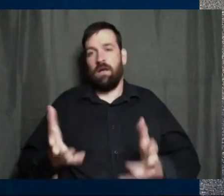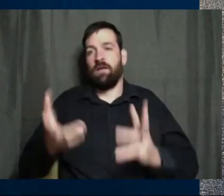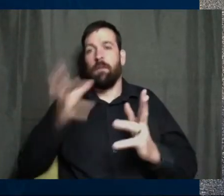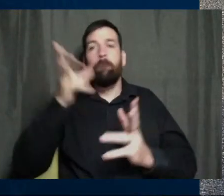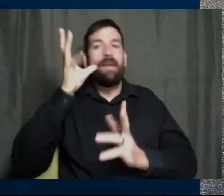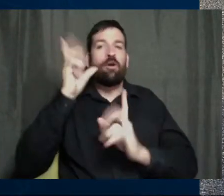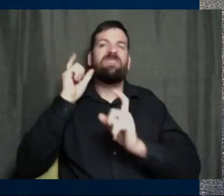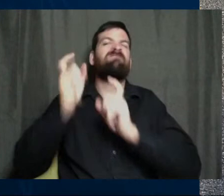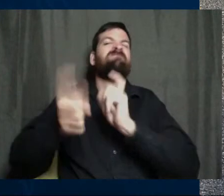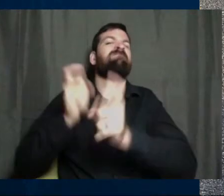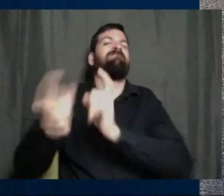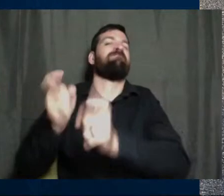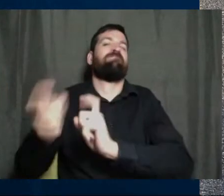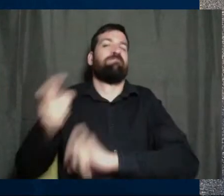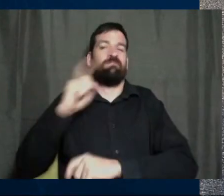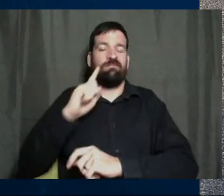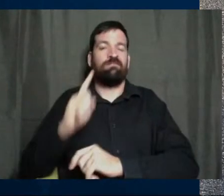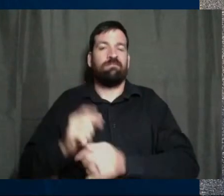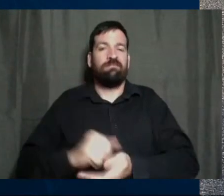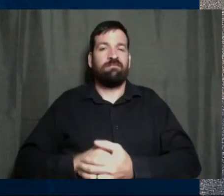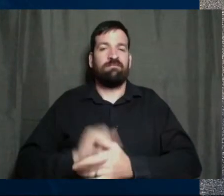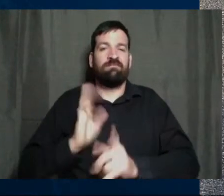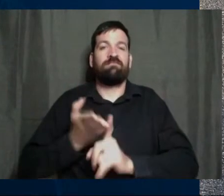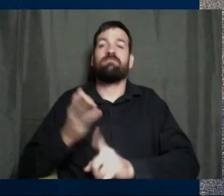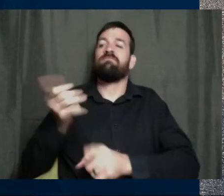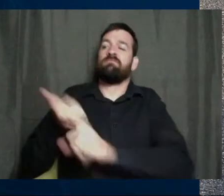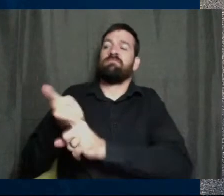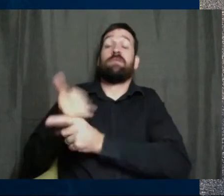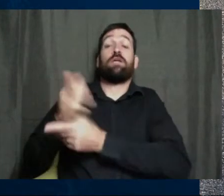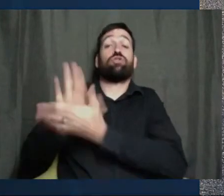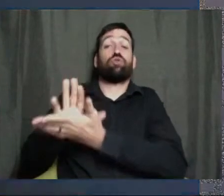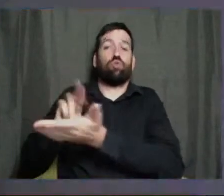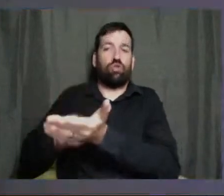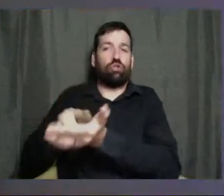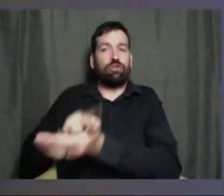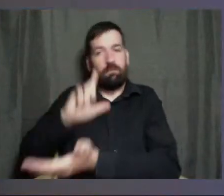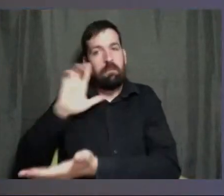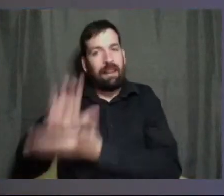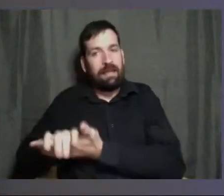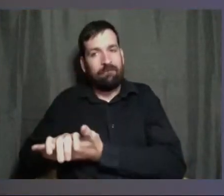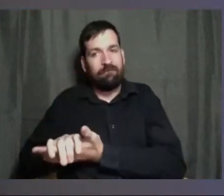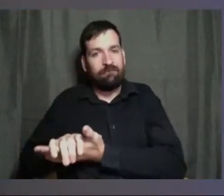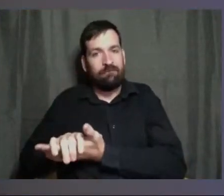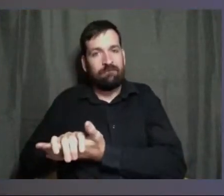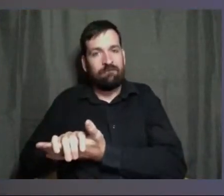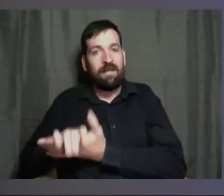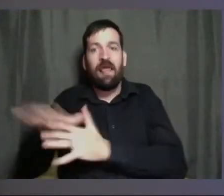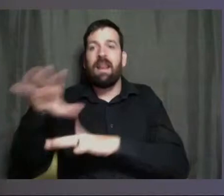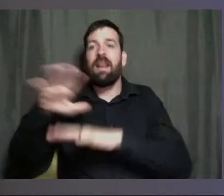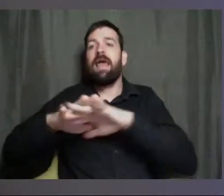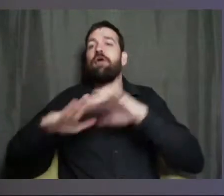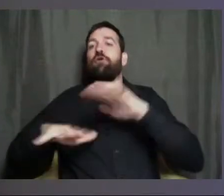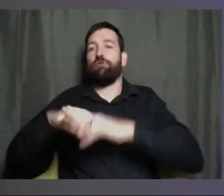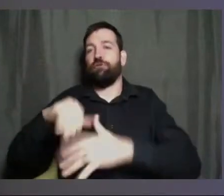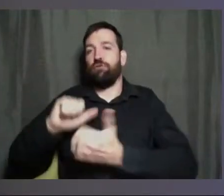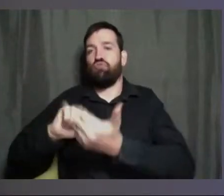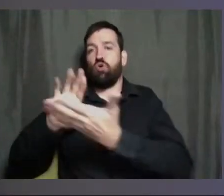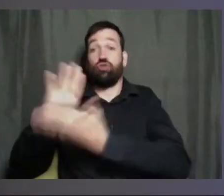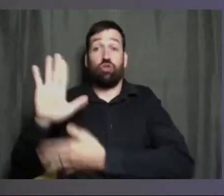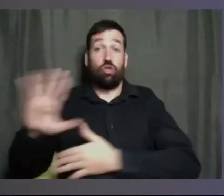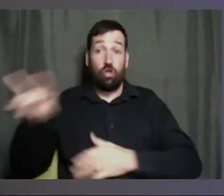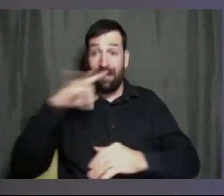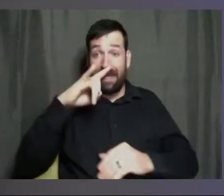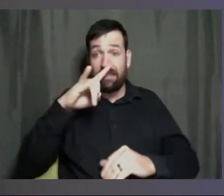bribing. Sarah is a school nurse, so of course she believes in this layered mitigation approach. And she says that her kids really understand